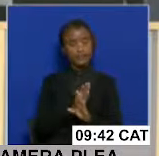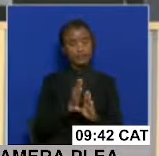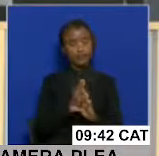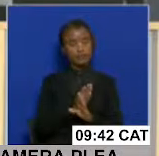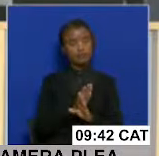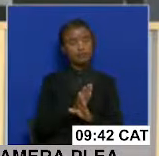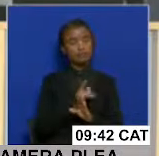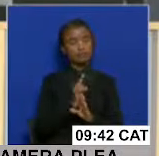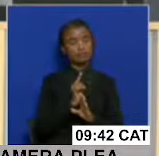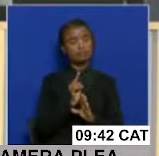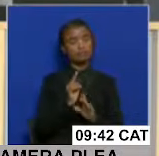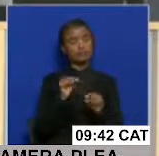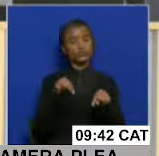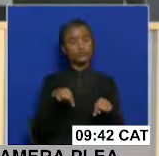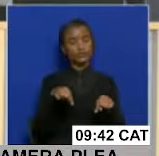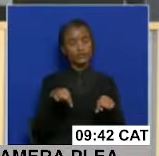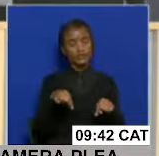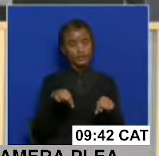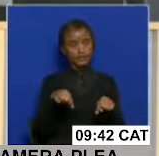today, the what?